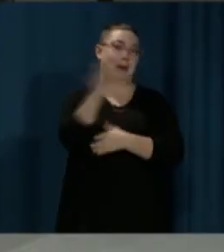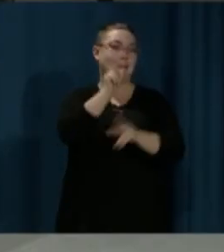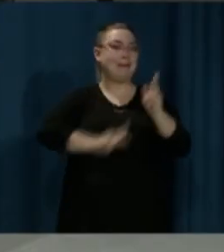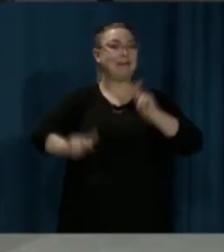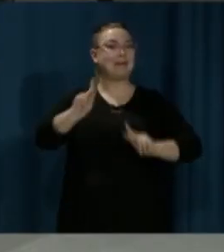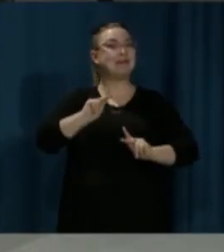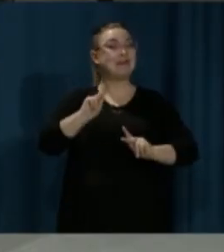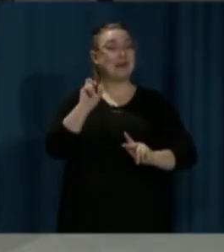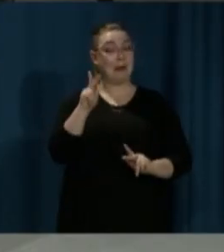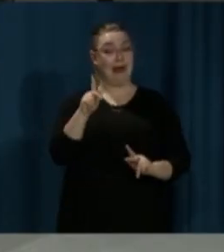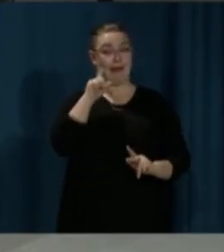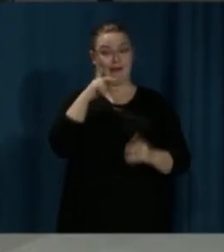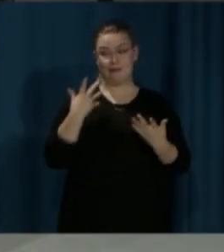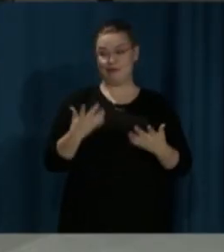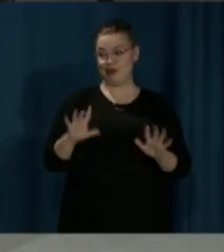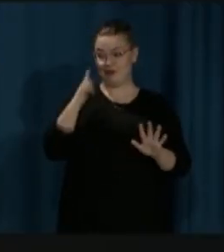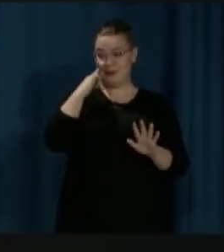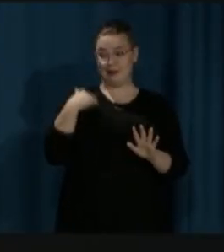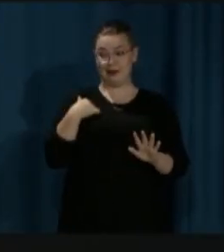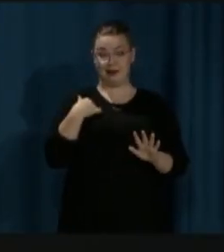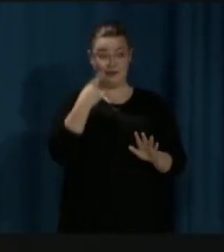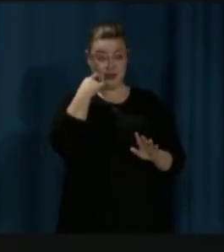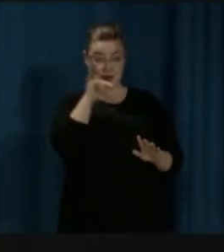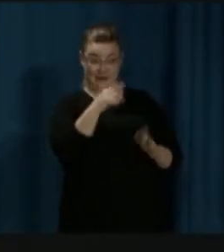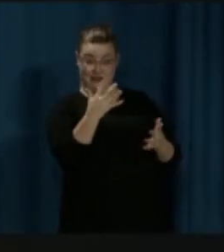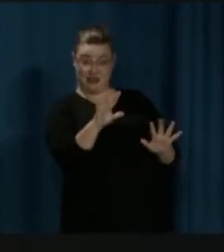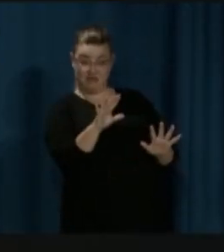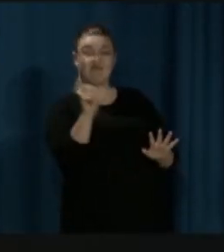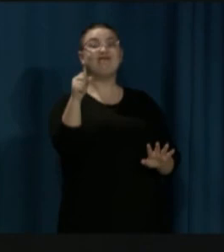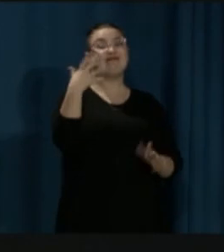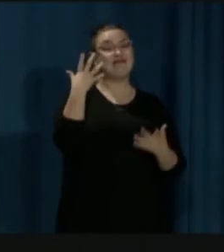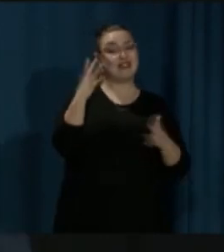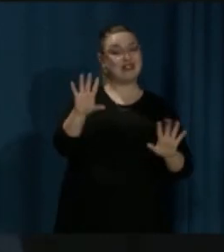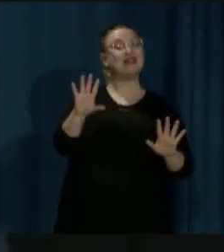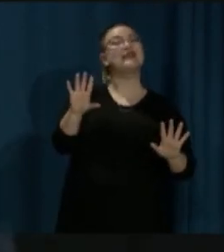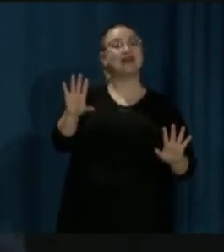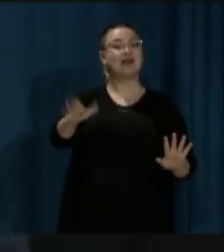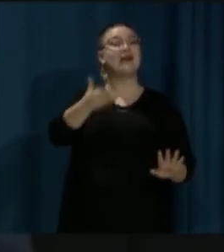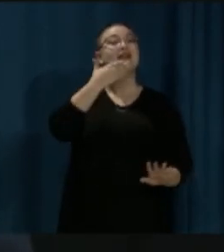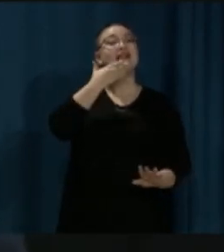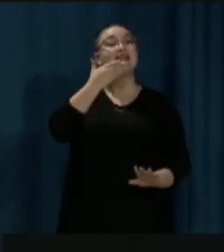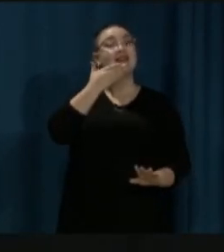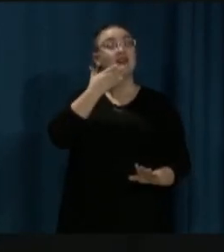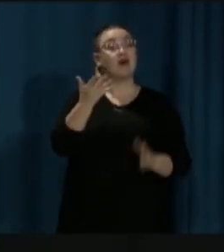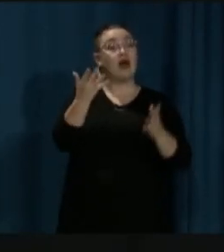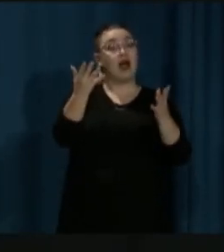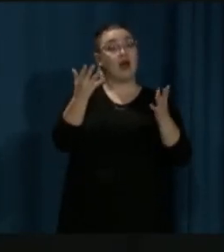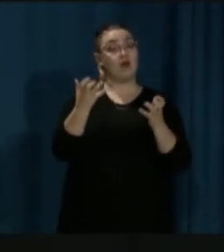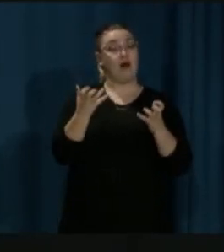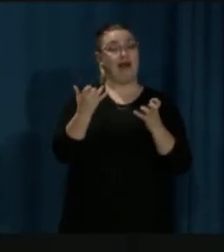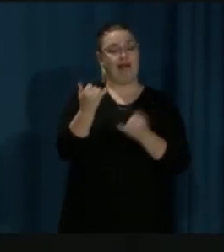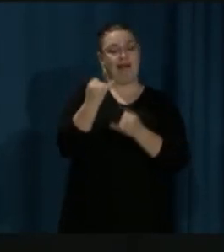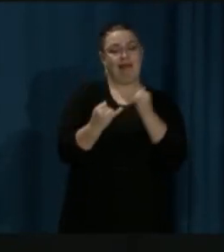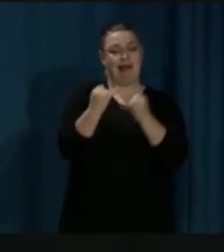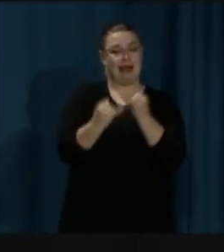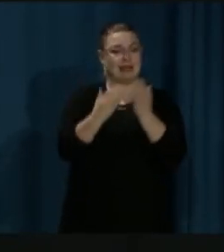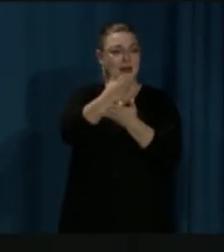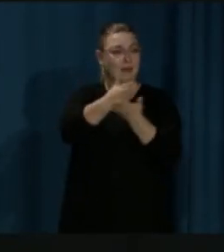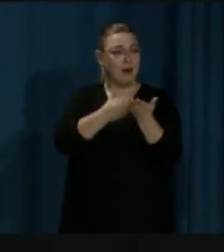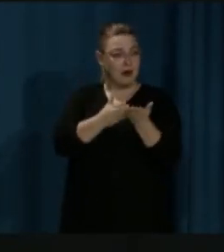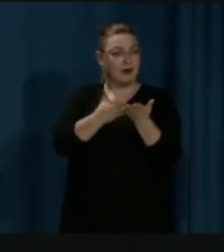That's what I've got. Anything else? No, I think that's it. Thank you for having me. So I am going to go ahead and close. We want to thank